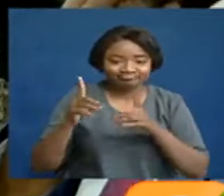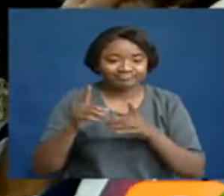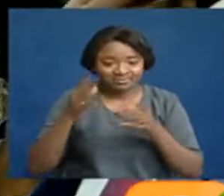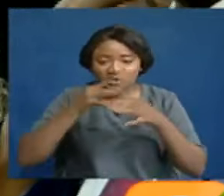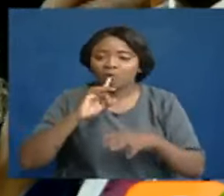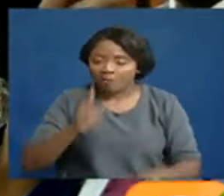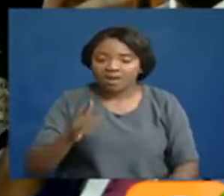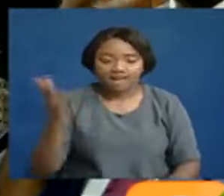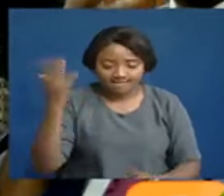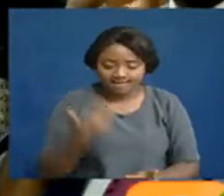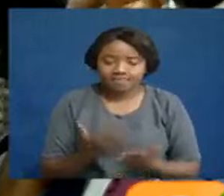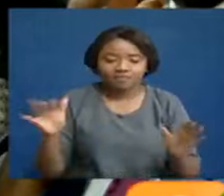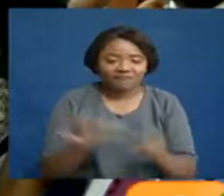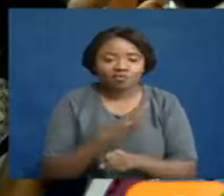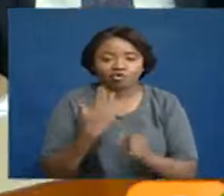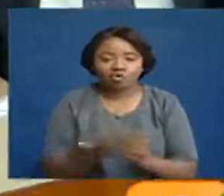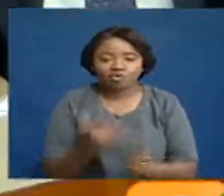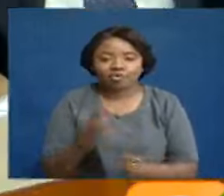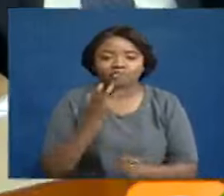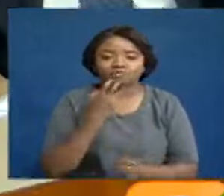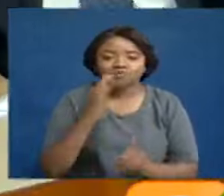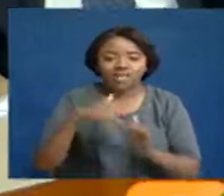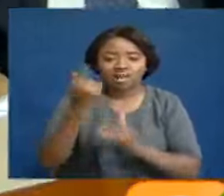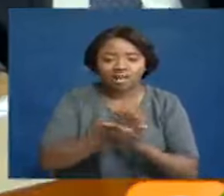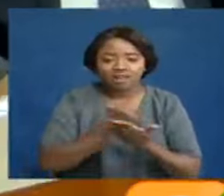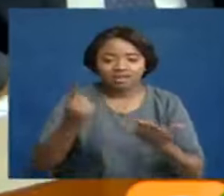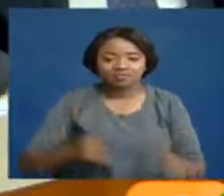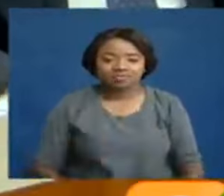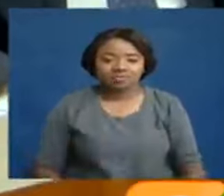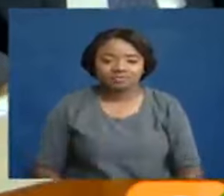table documents by Tuesday next week. Emmanuel Toa, Citizen TV, Nairobi.